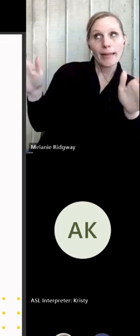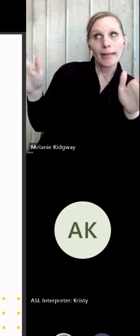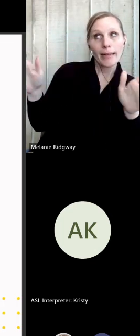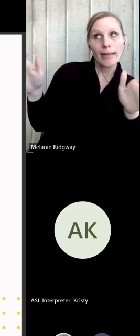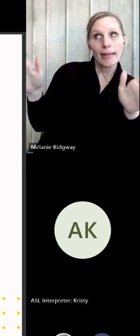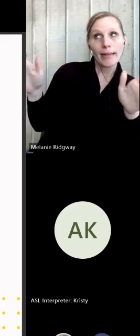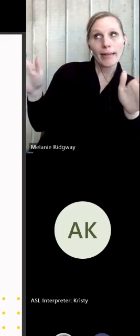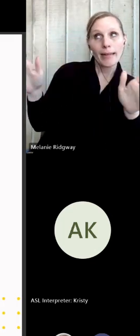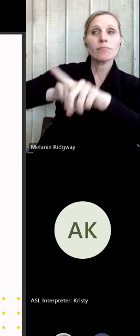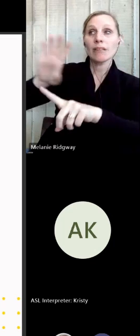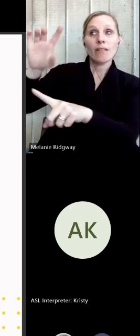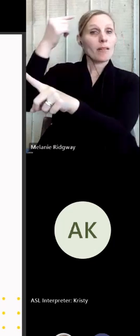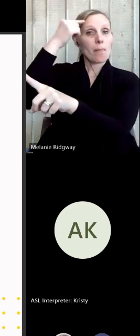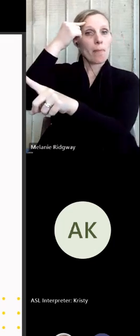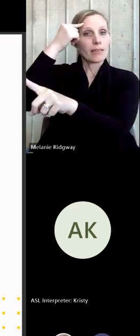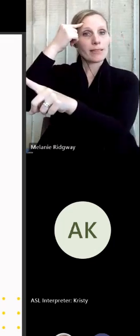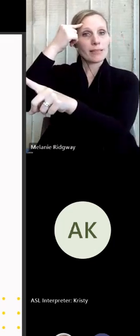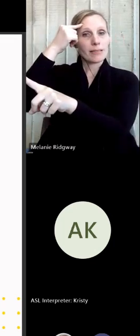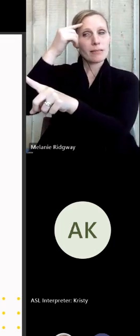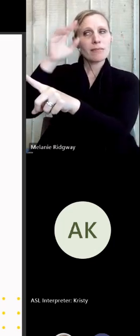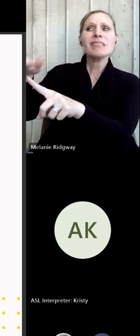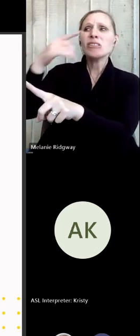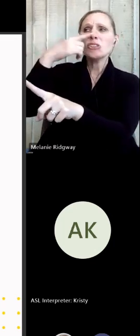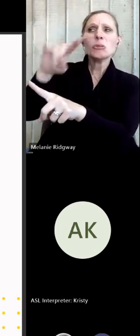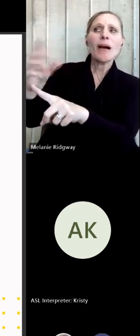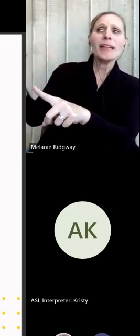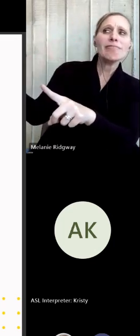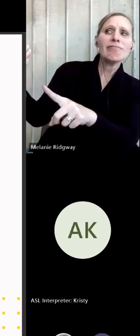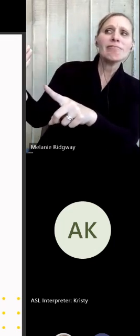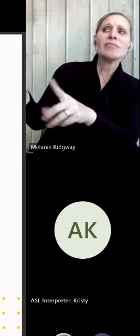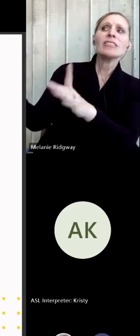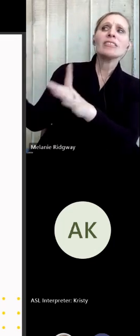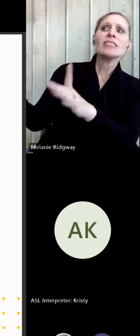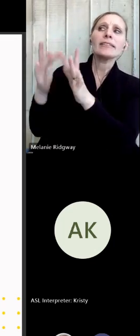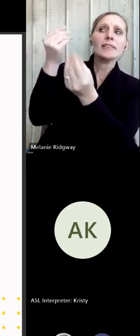the employer's contact information.